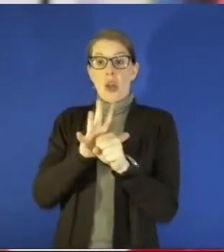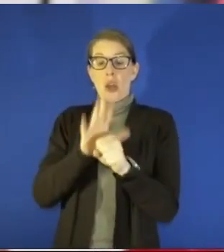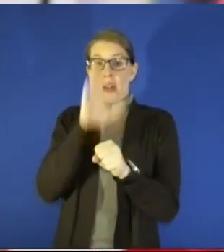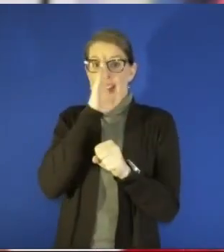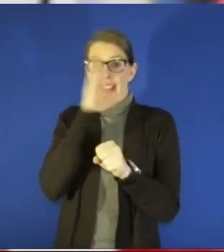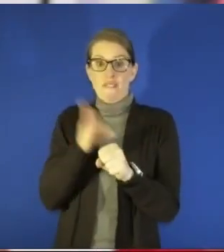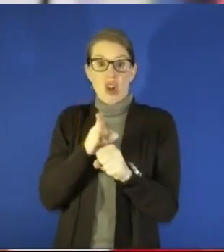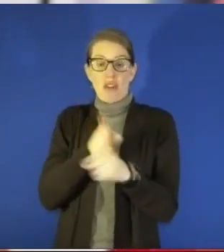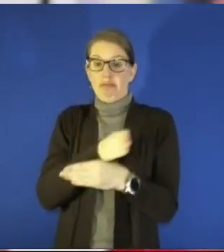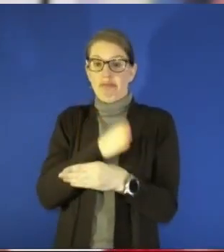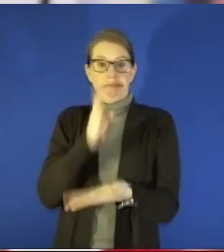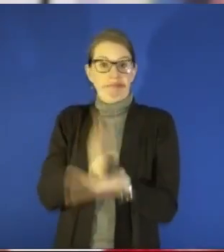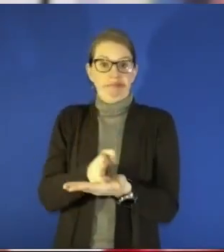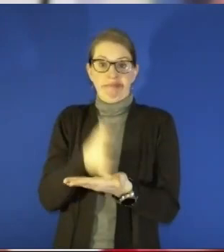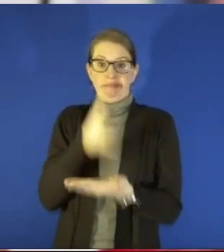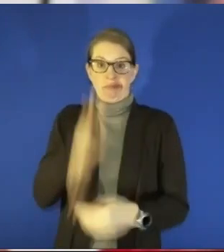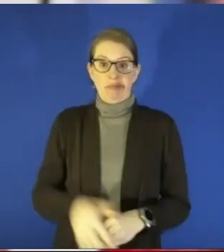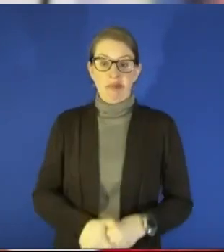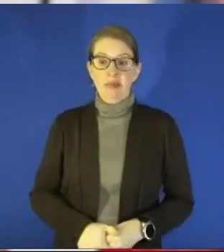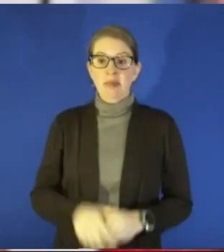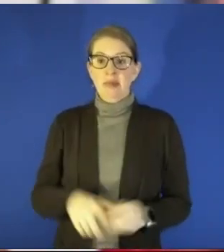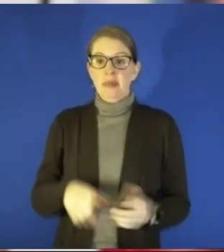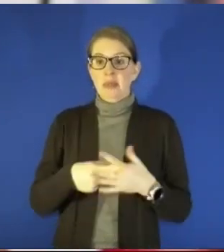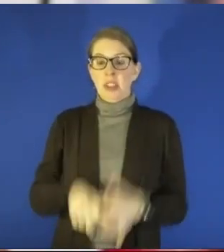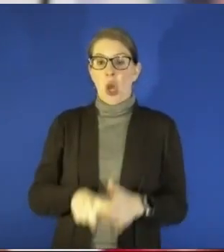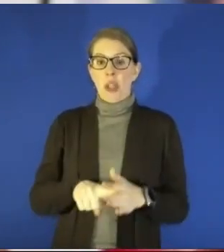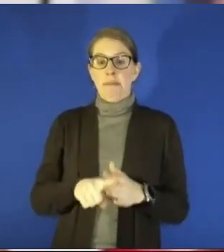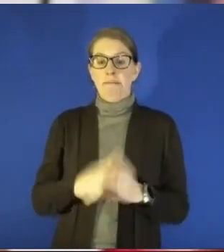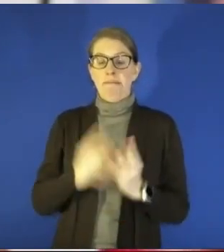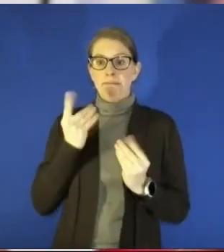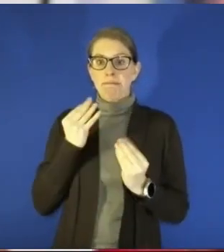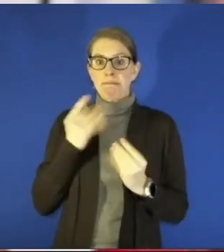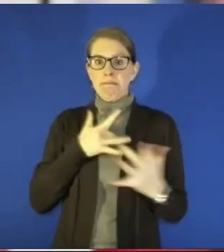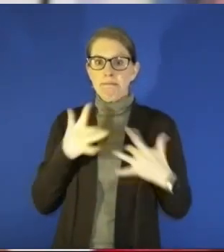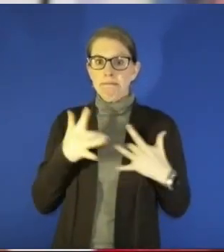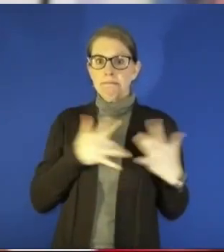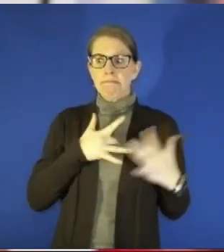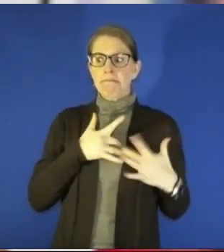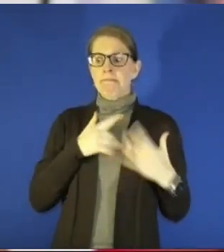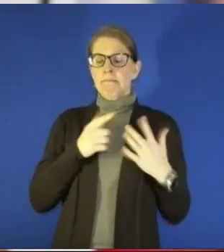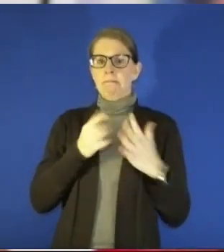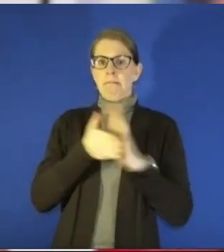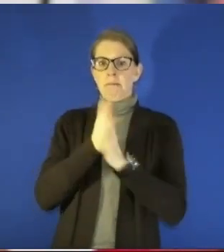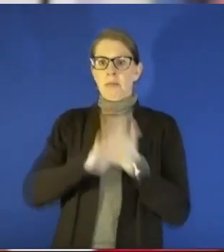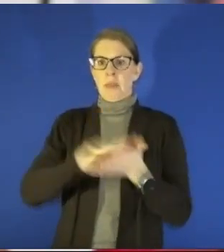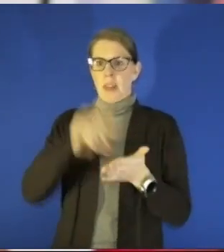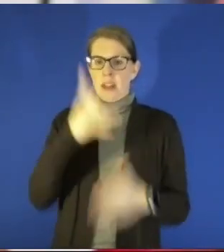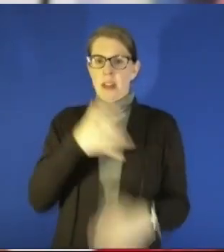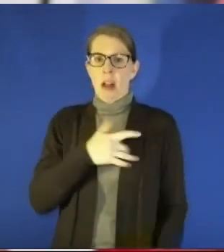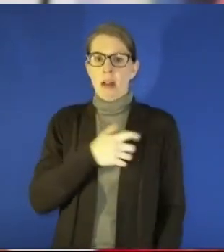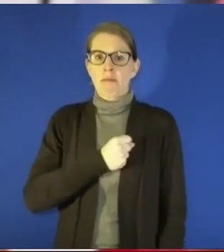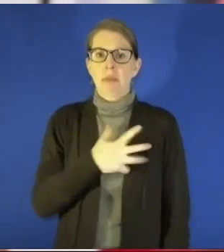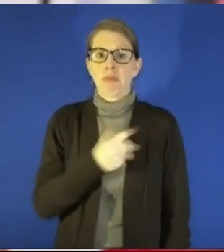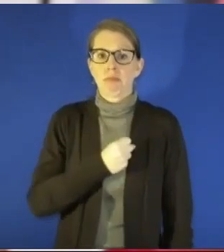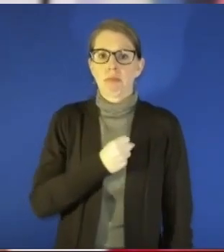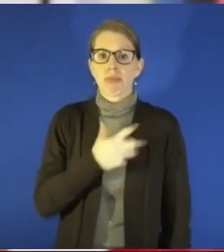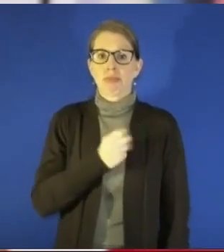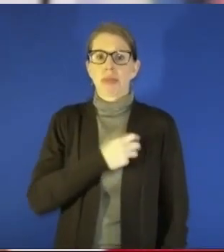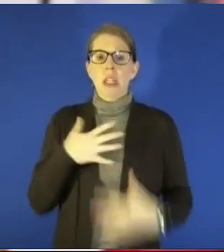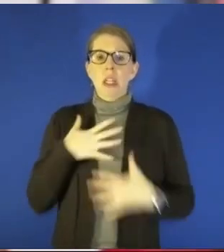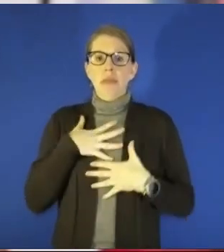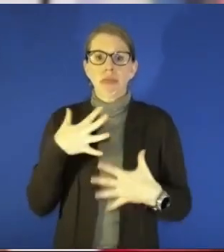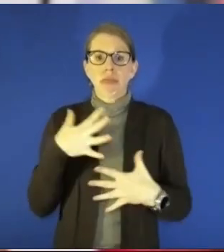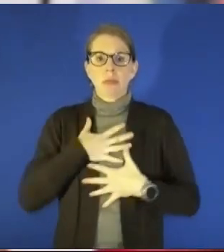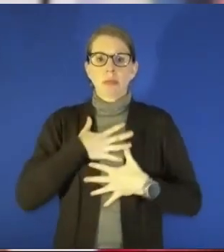ending. And so you start to kind of get concerned because your heart is palpitating, you're having shortness of breath,